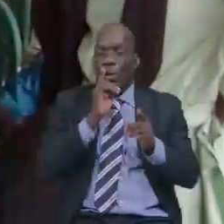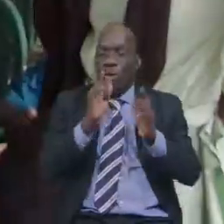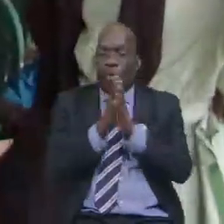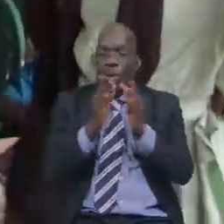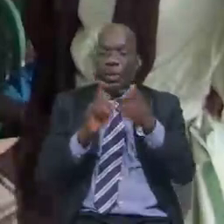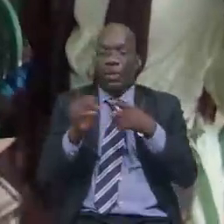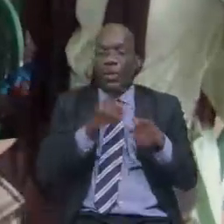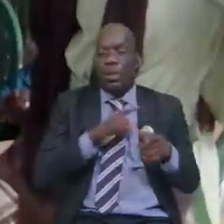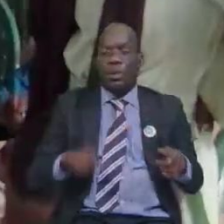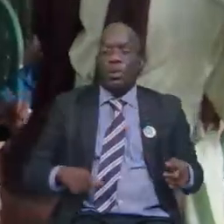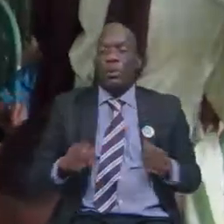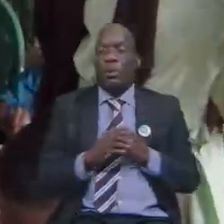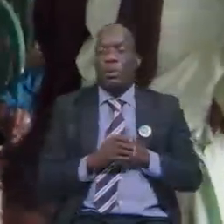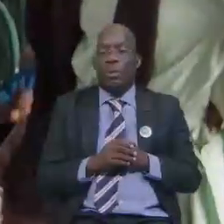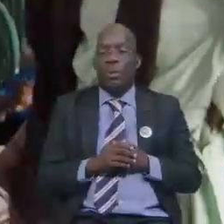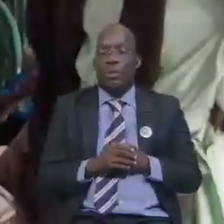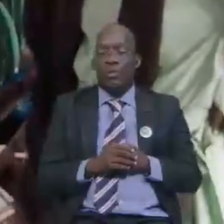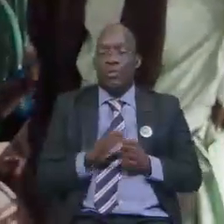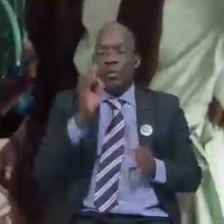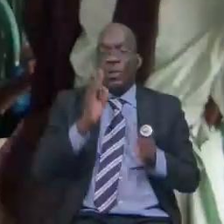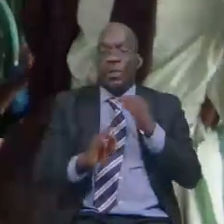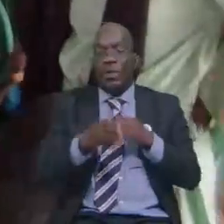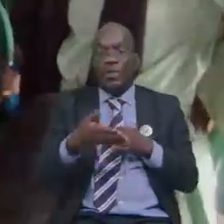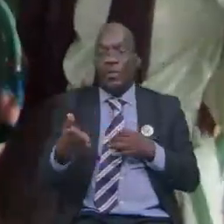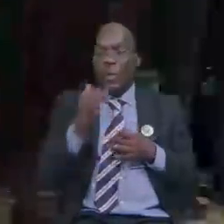in prayer. If there's anything you need to